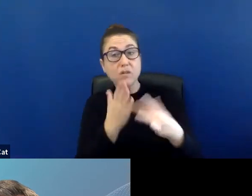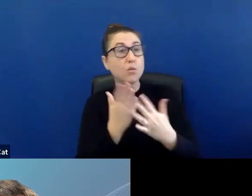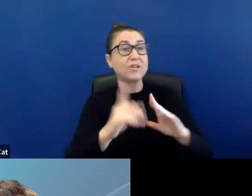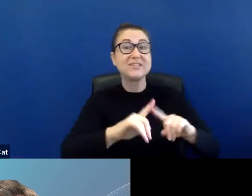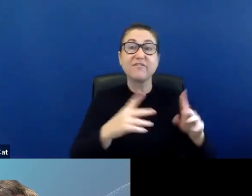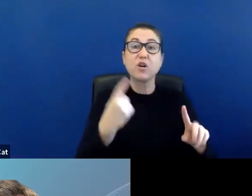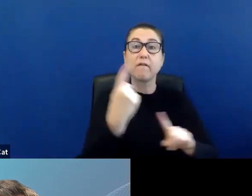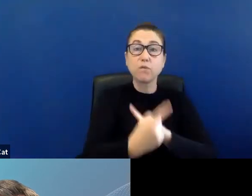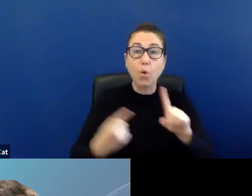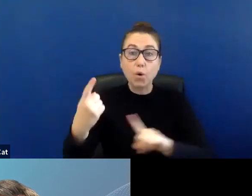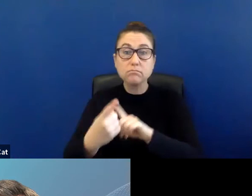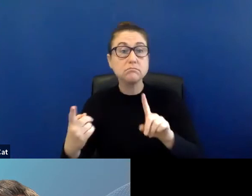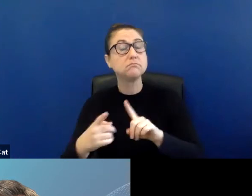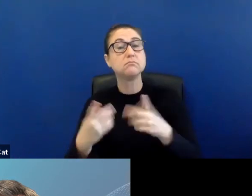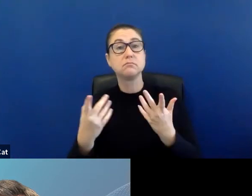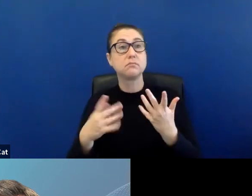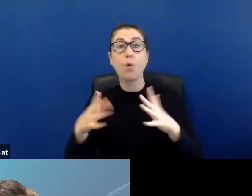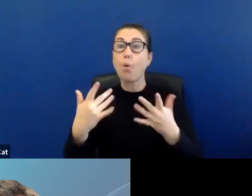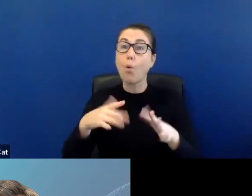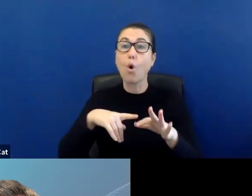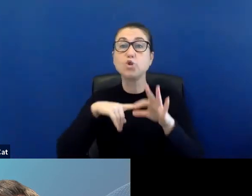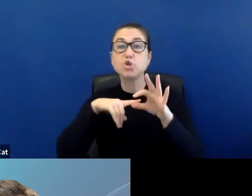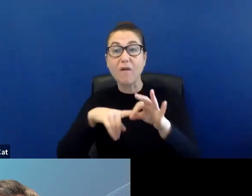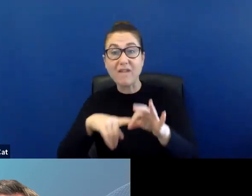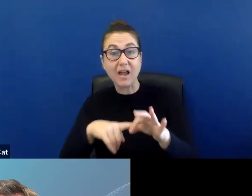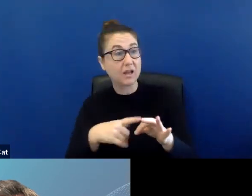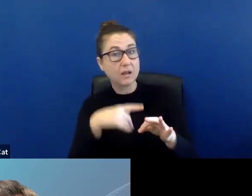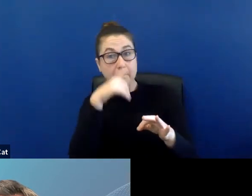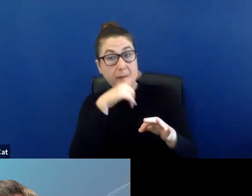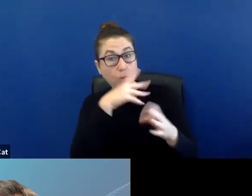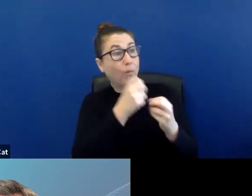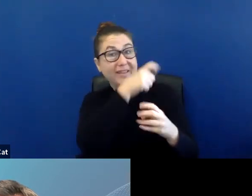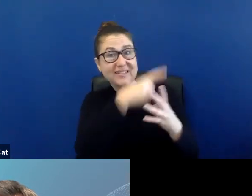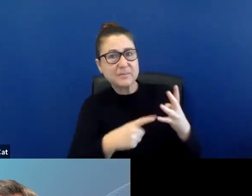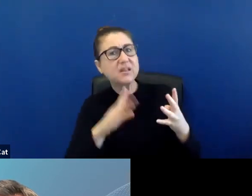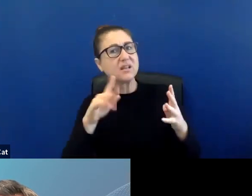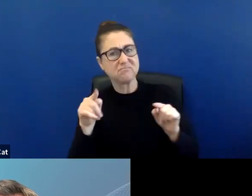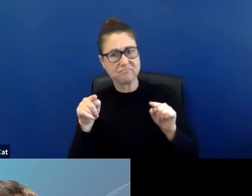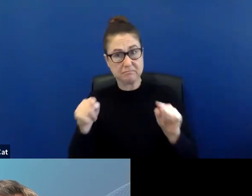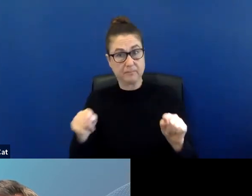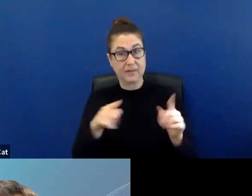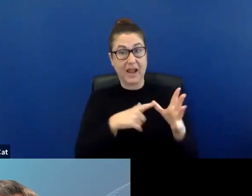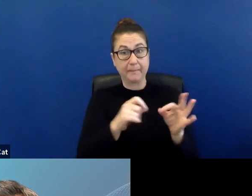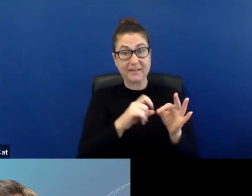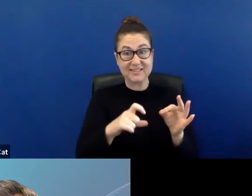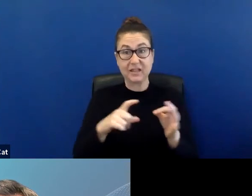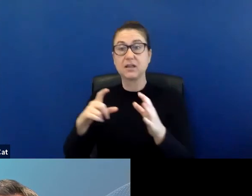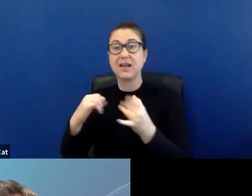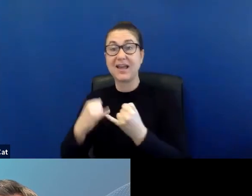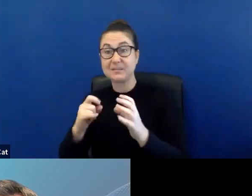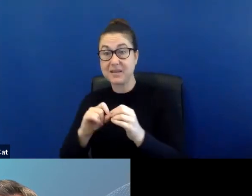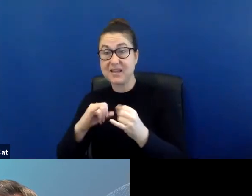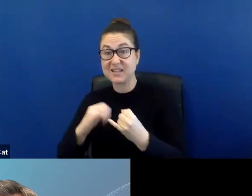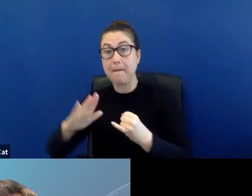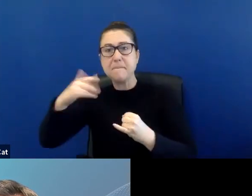and so forth with people with disability to actually find out what we need and want out of the service. And they've